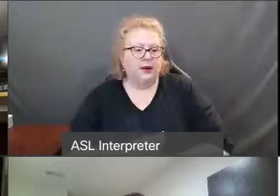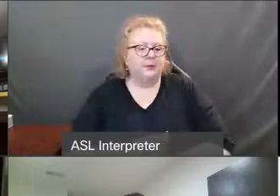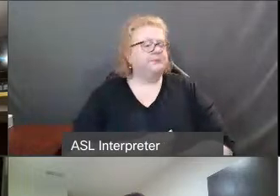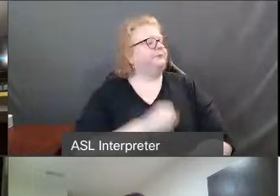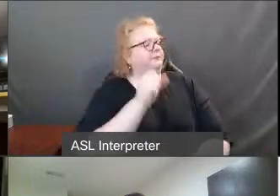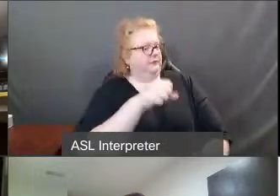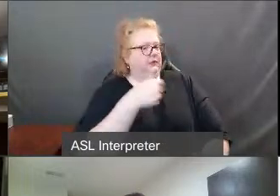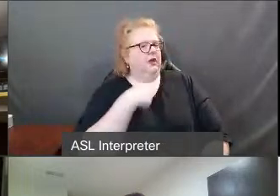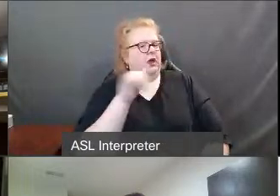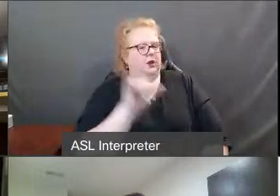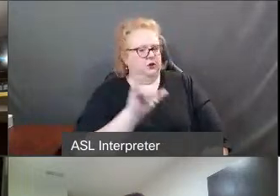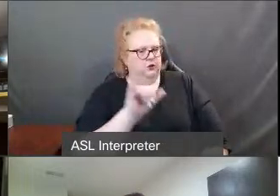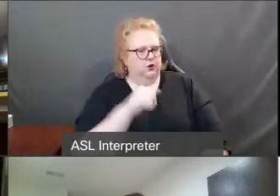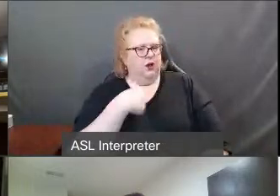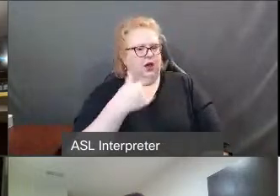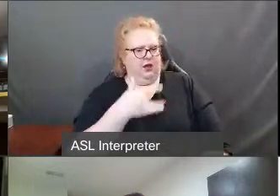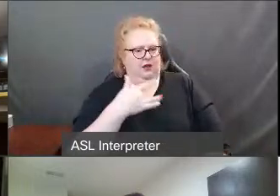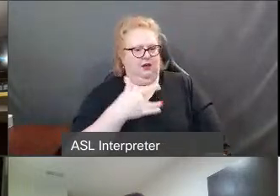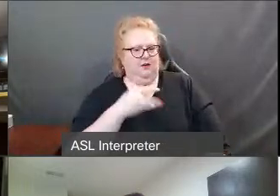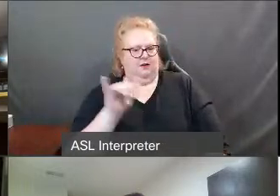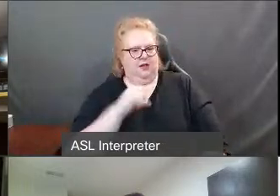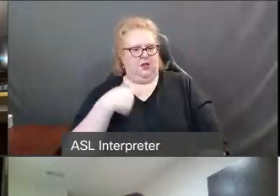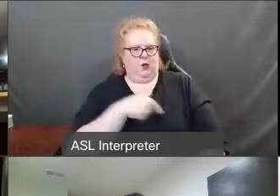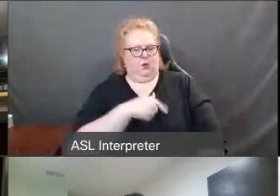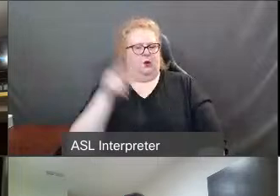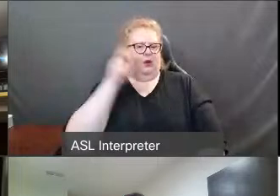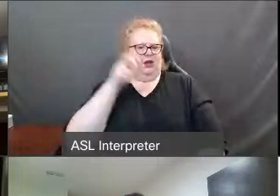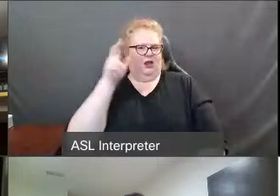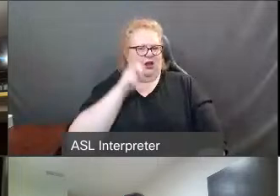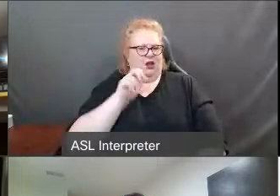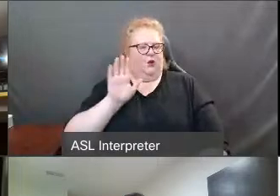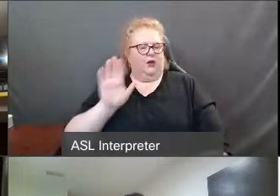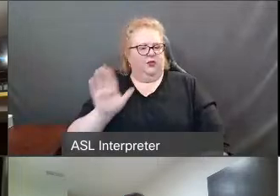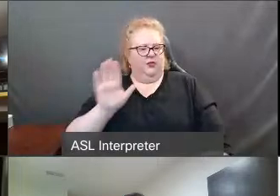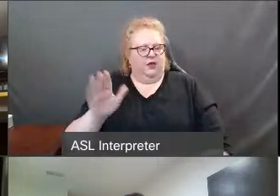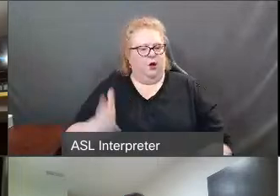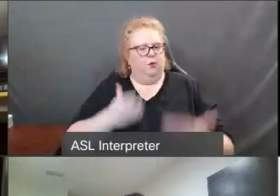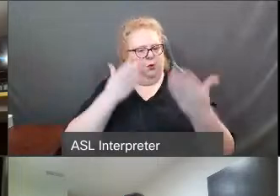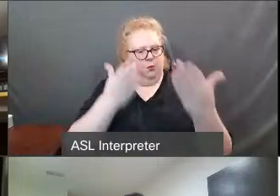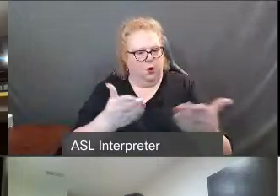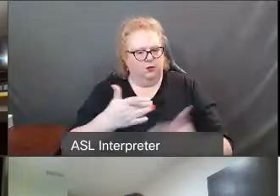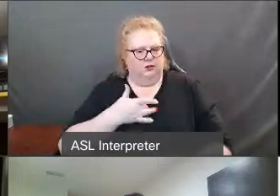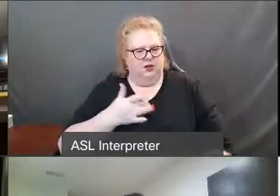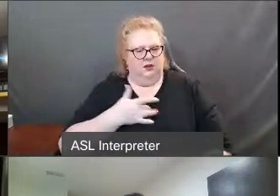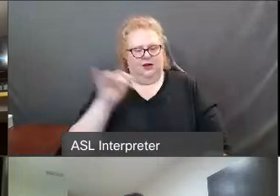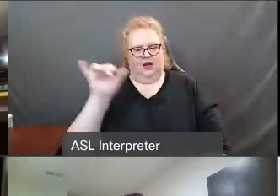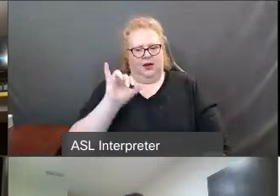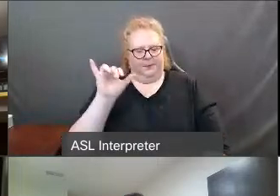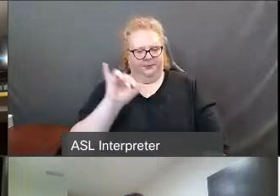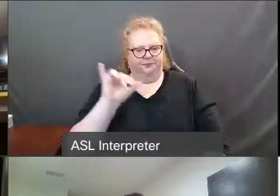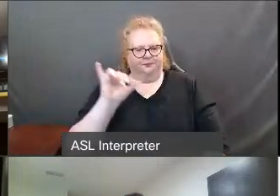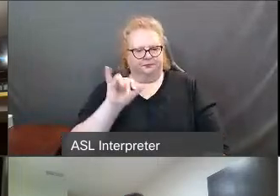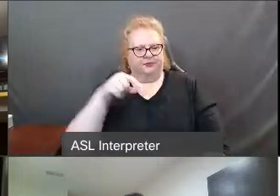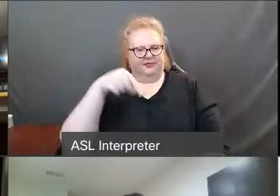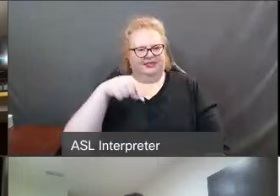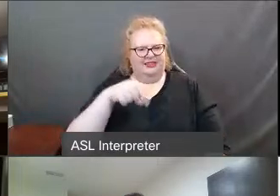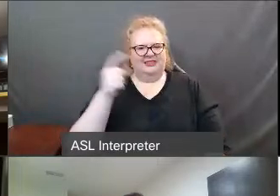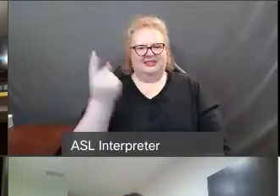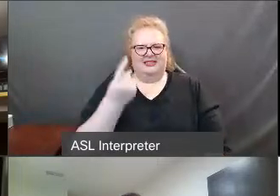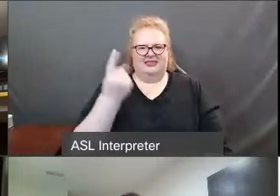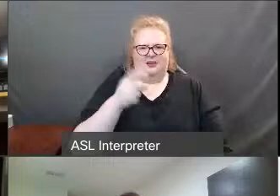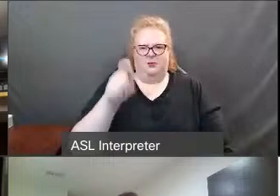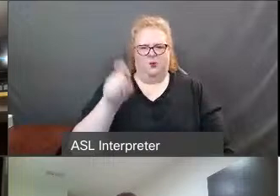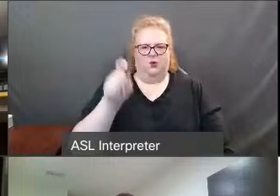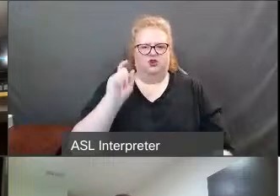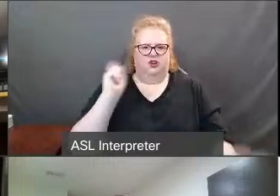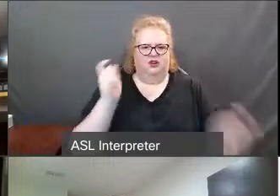I really felt like as we were hearing that proposal, I felt like, this is something that should have been done 15